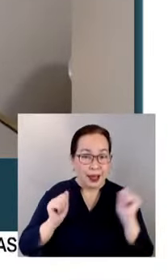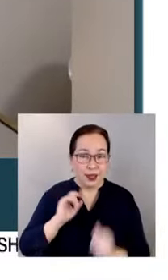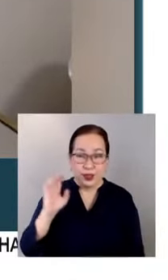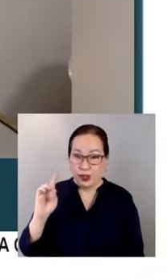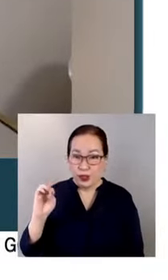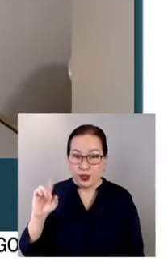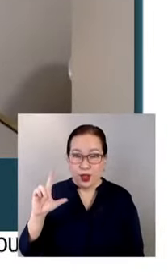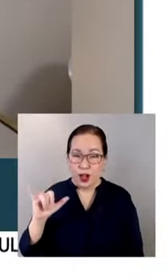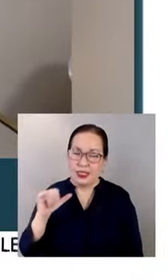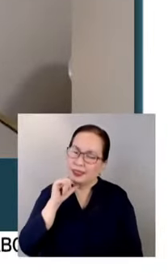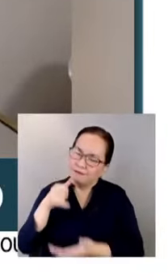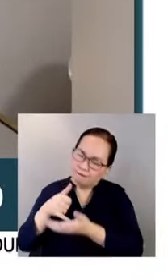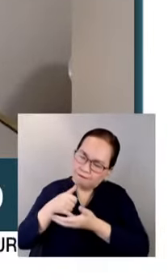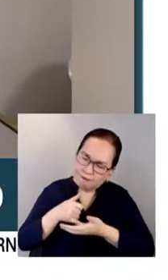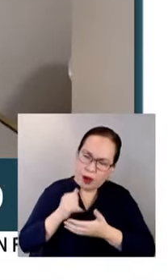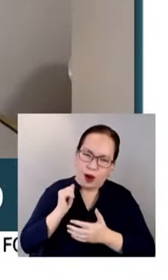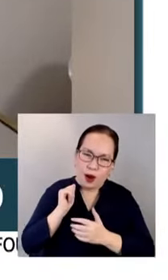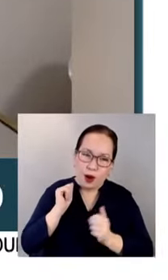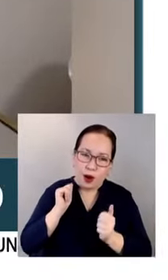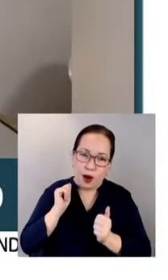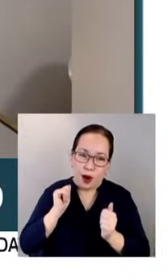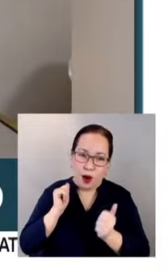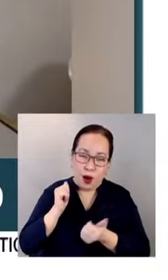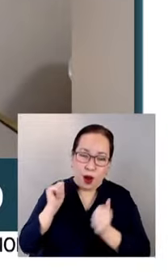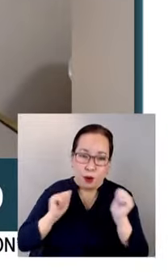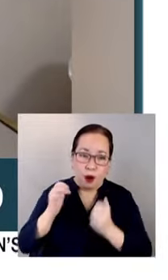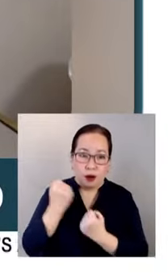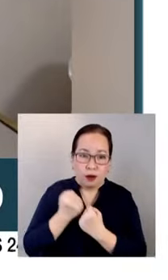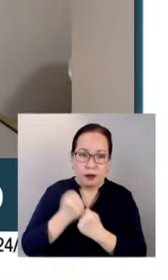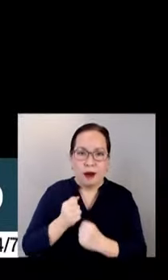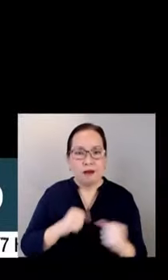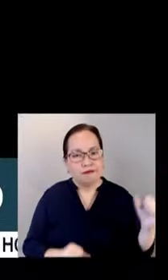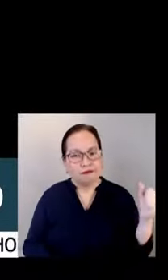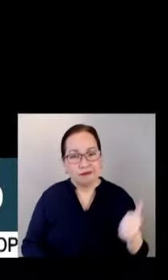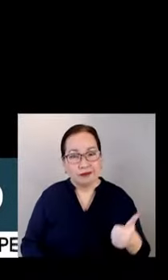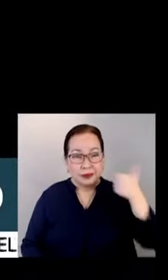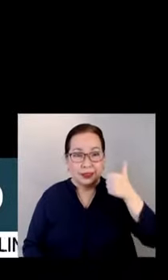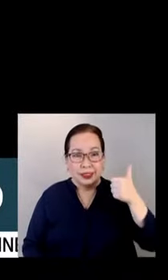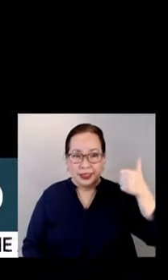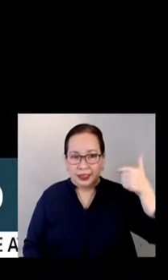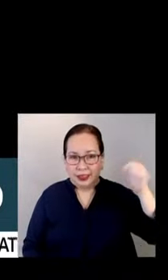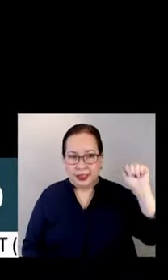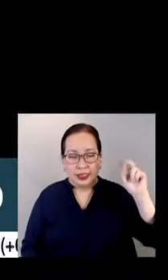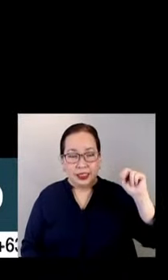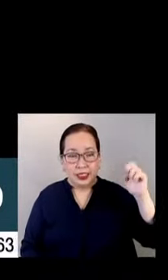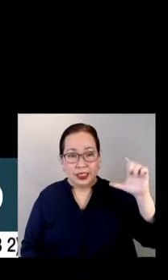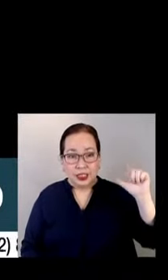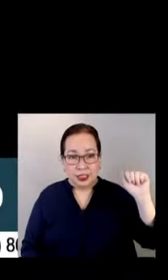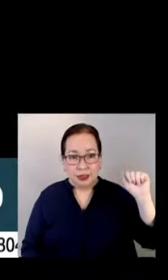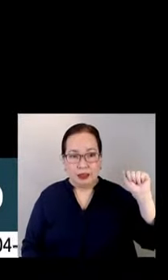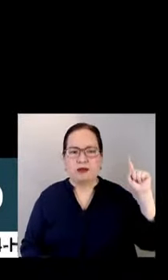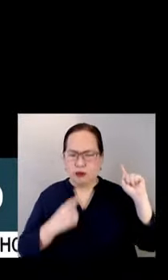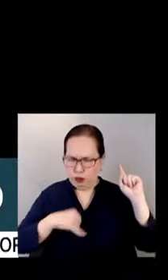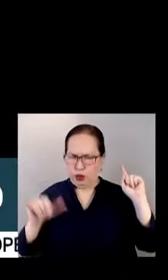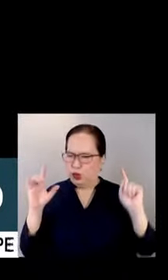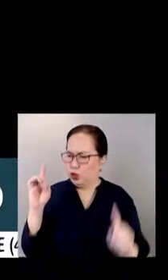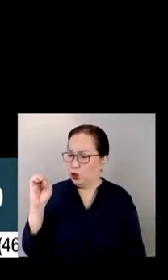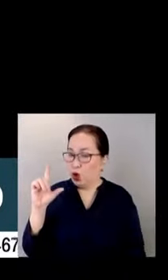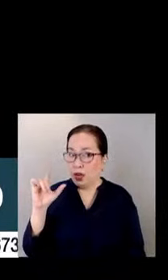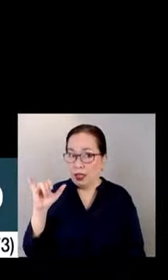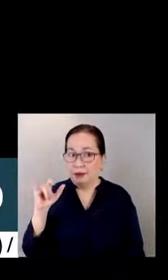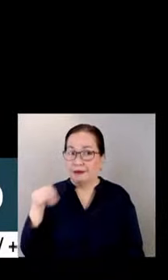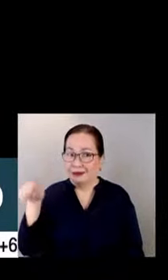Supporting Actress Award, with Wakanda Forever's Angela Bassett bringing home the Golden Globe. De Leon is still in the running for an Oscar Award and is